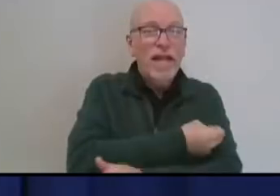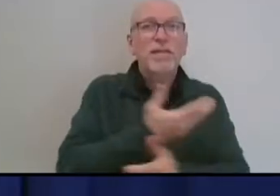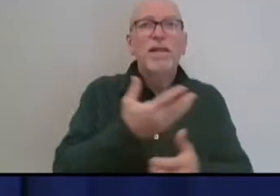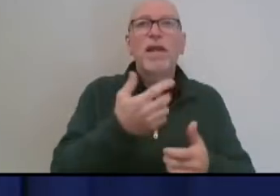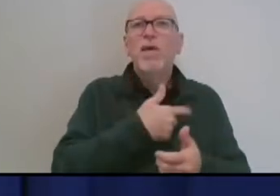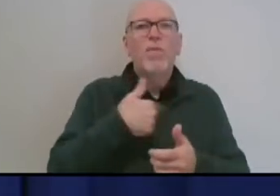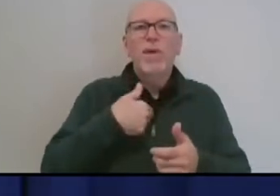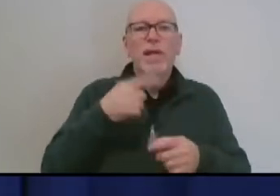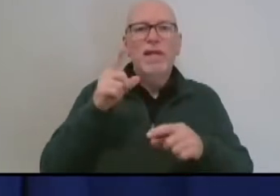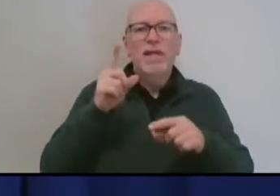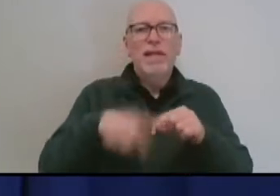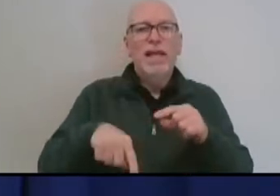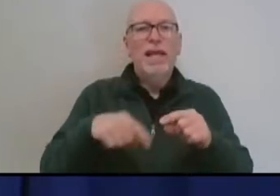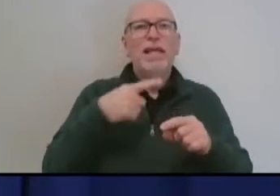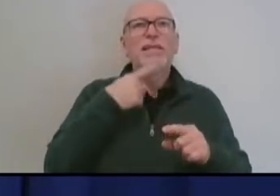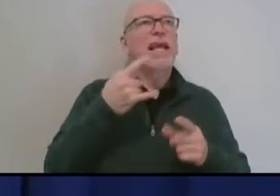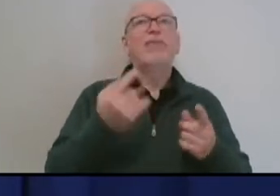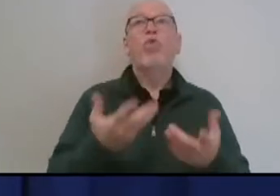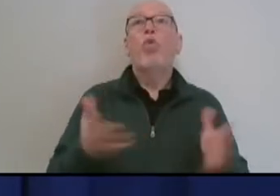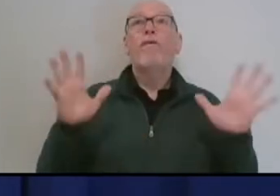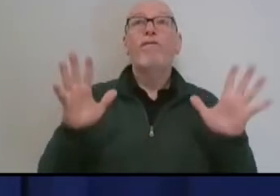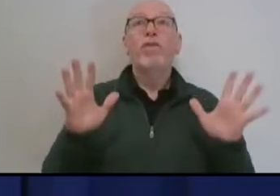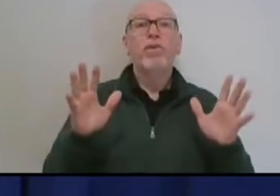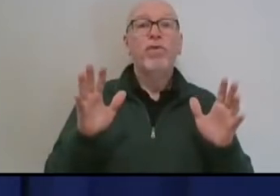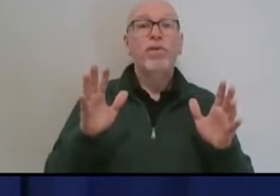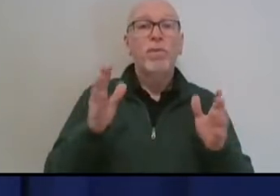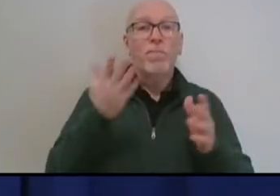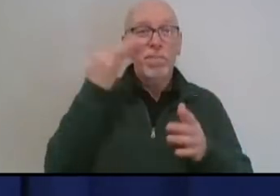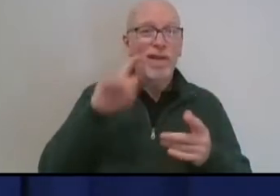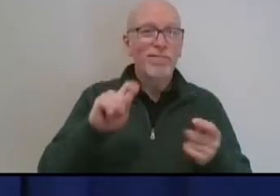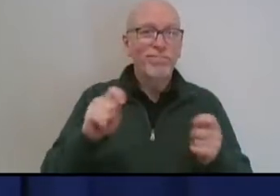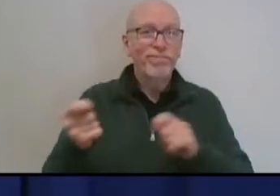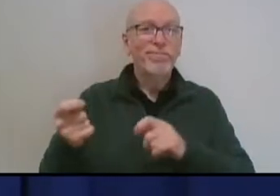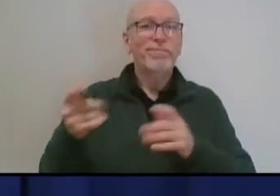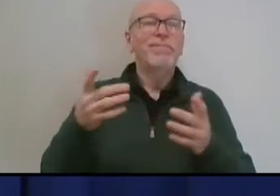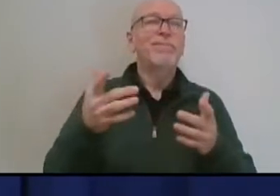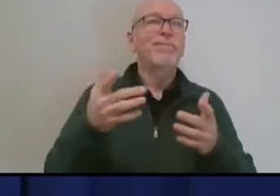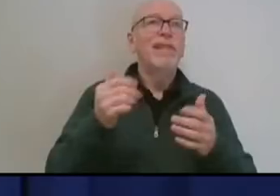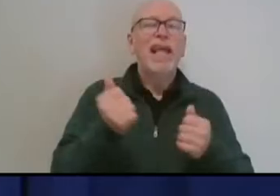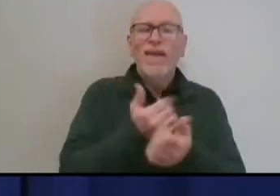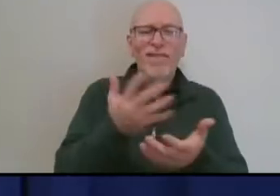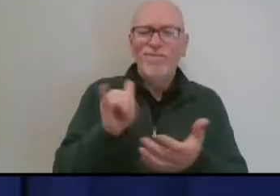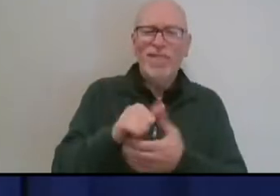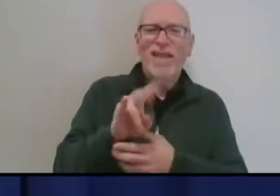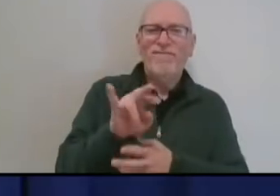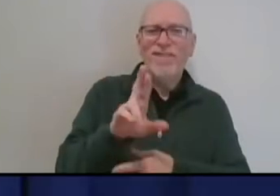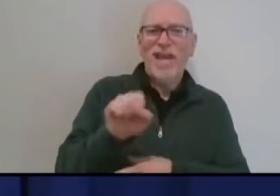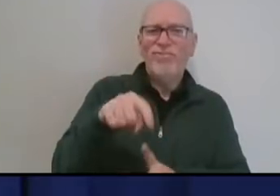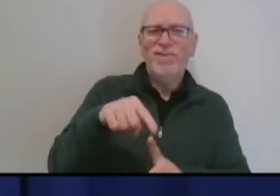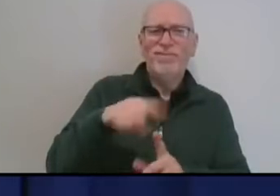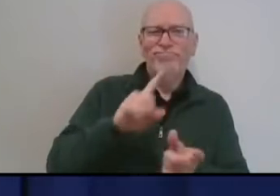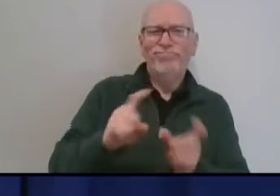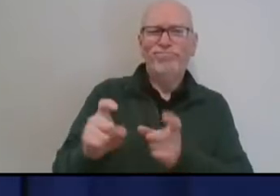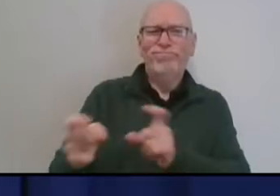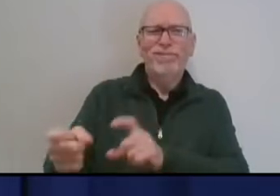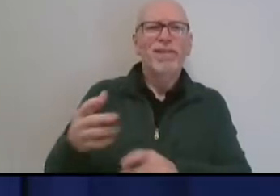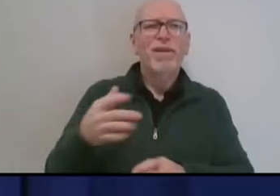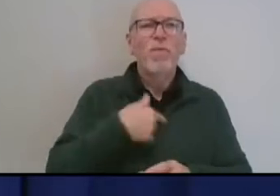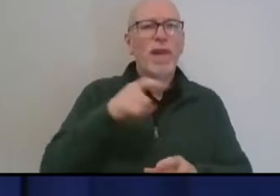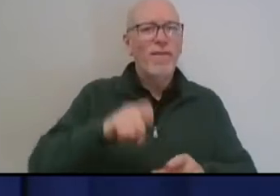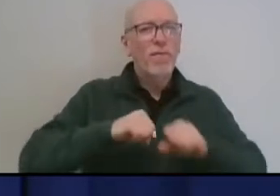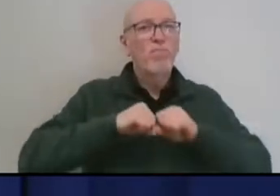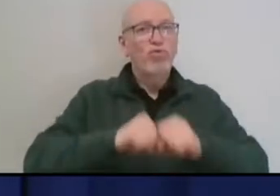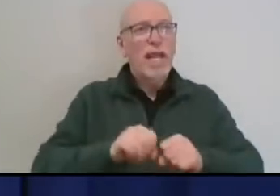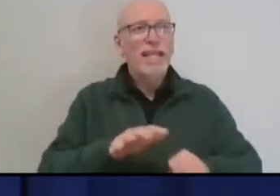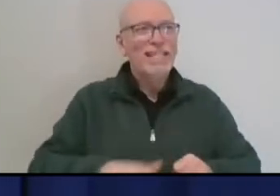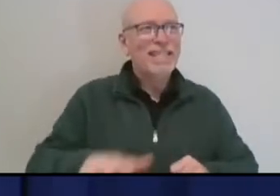going to be able to call this pandemic over with mutations and the other things that are happening with this virus until we've really protected more of our population